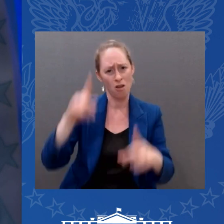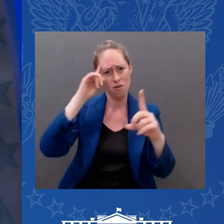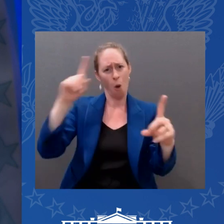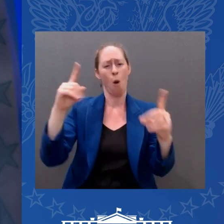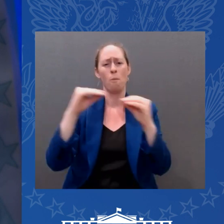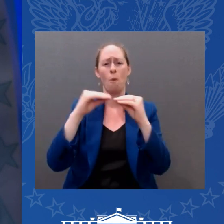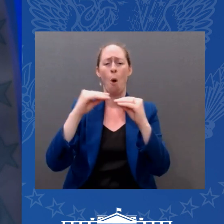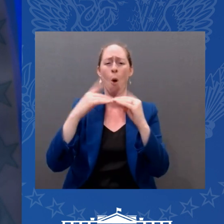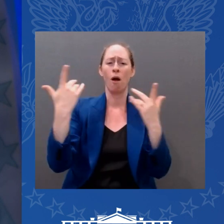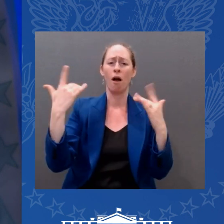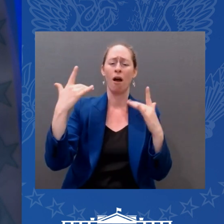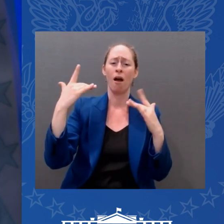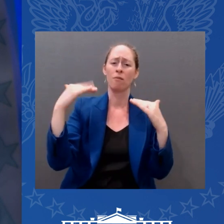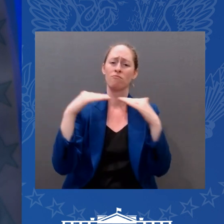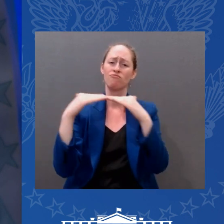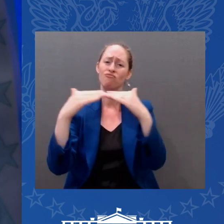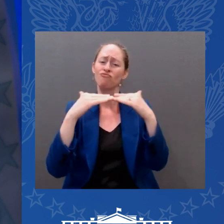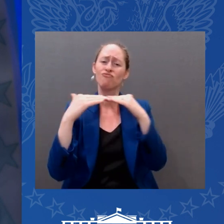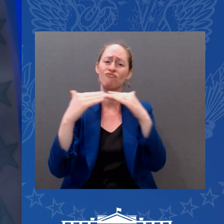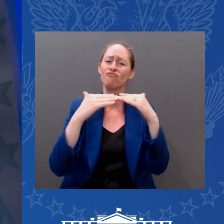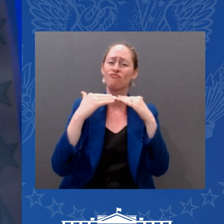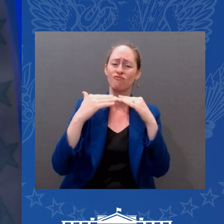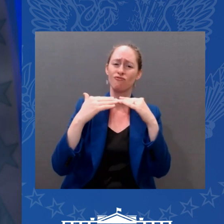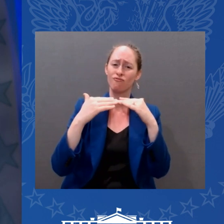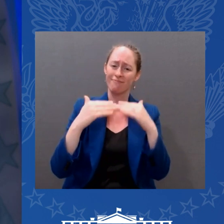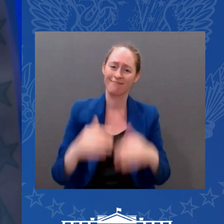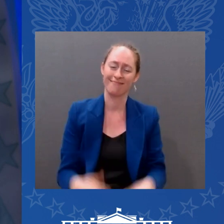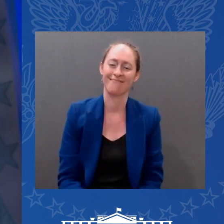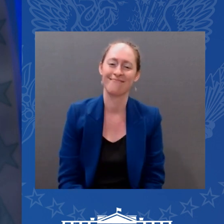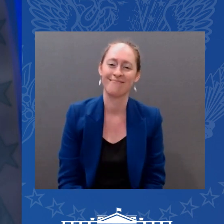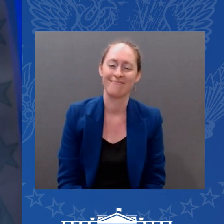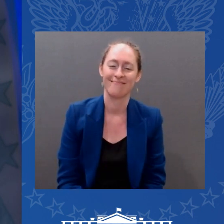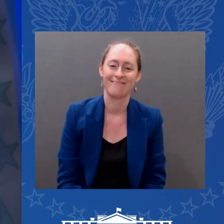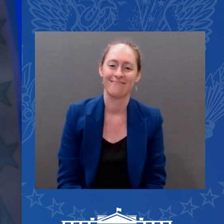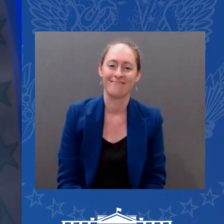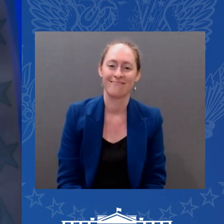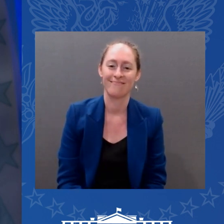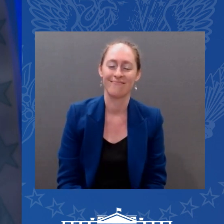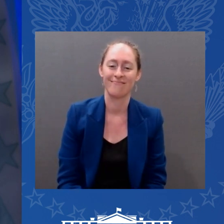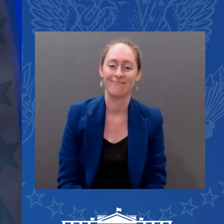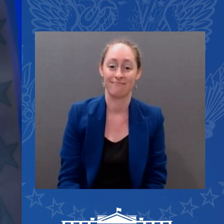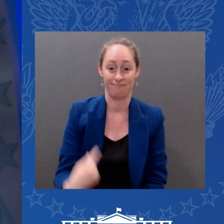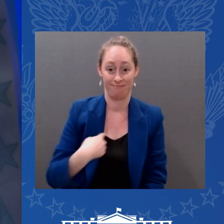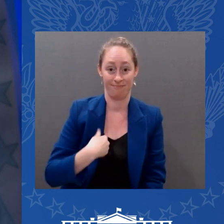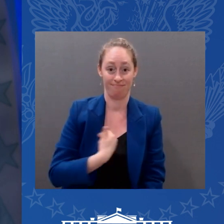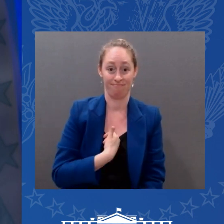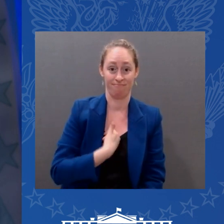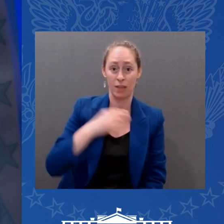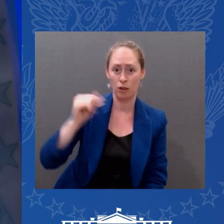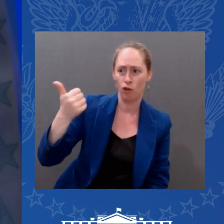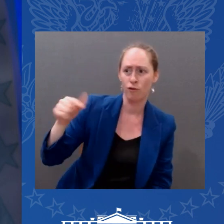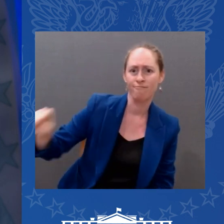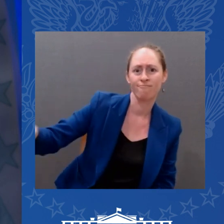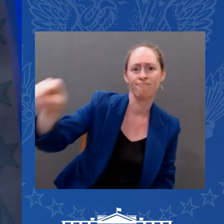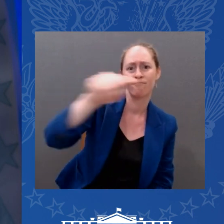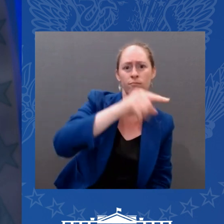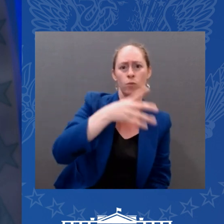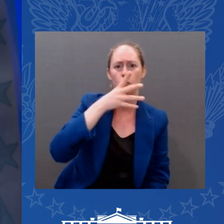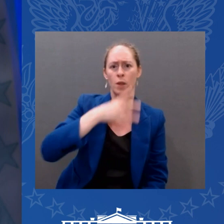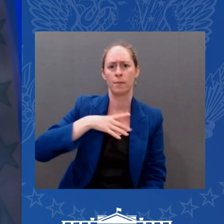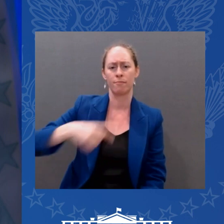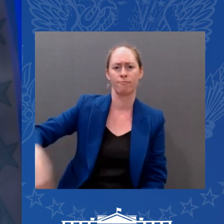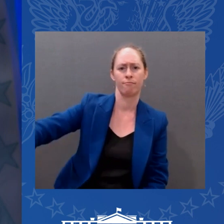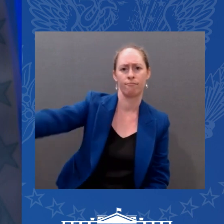women across the hemisphere have engaged in national and regional consultations in preparation for this